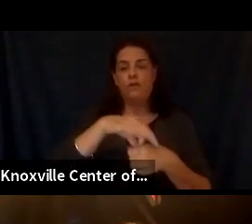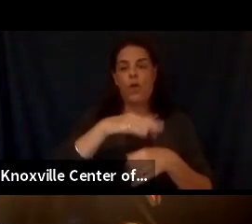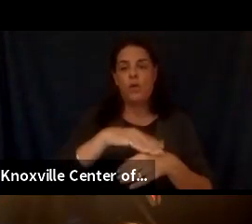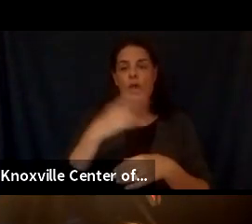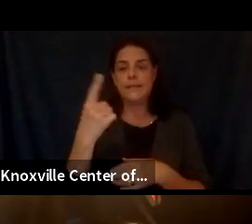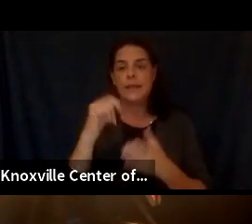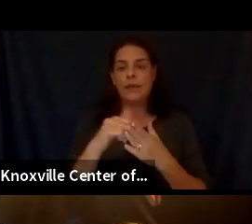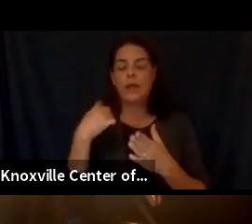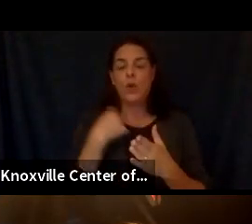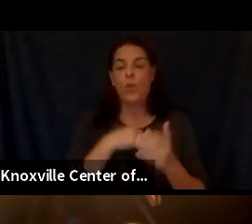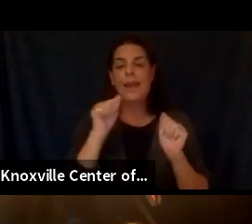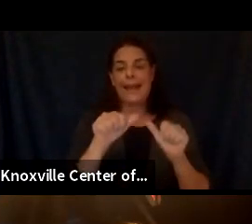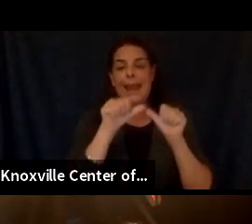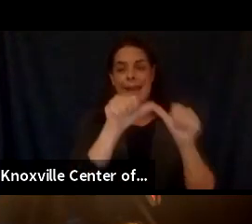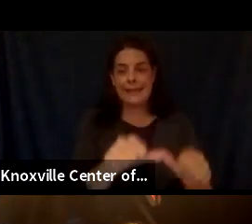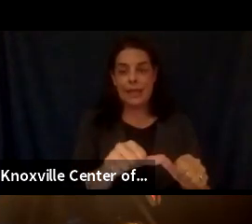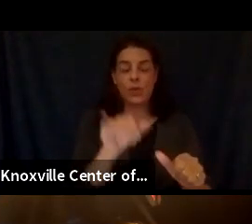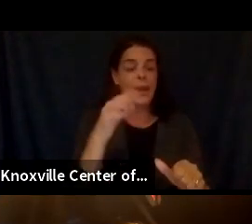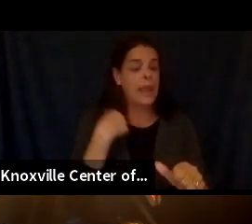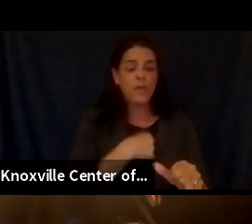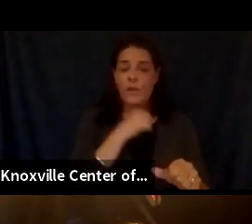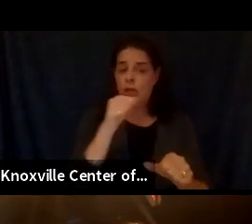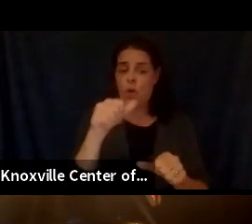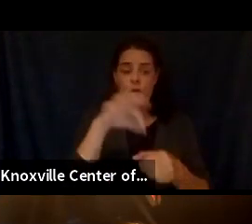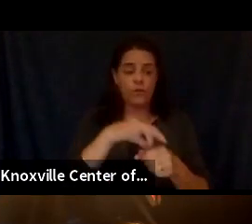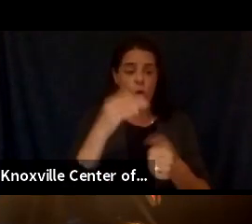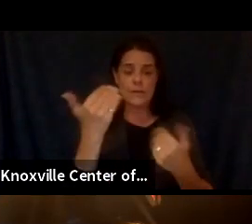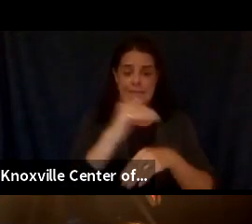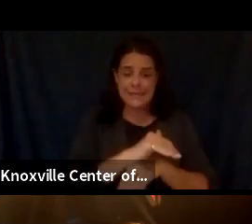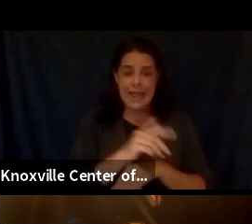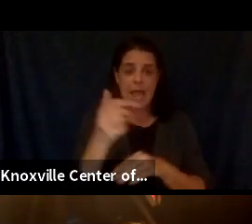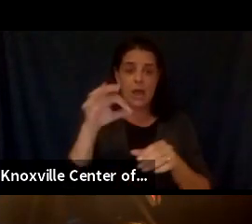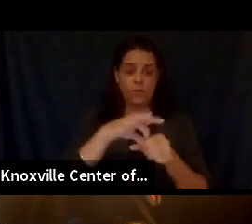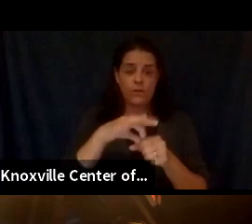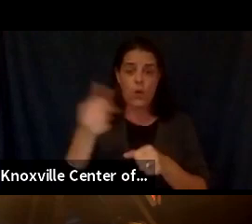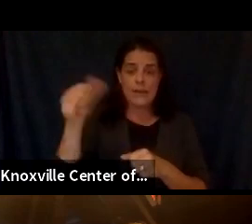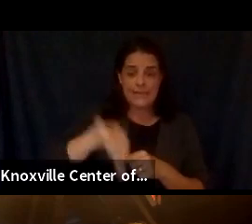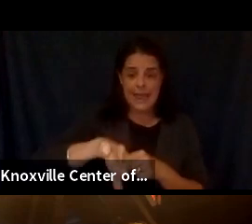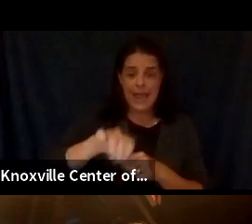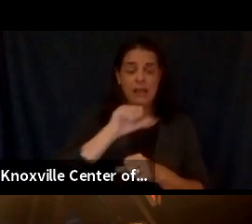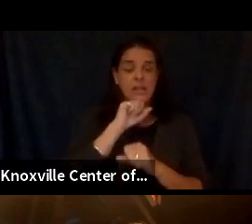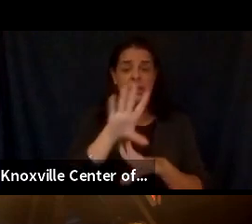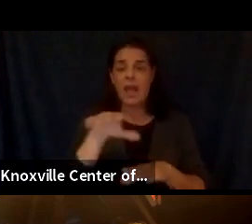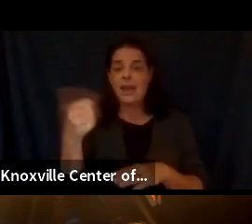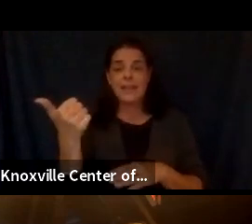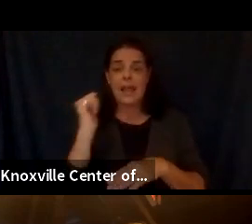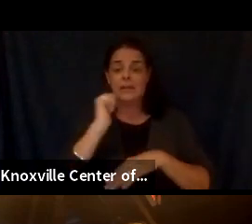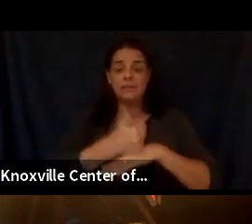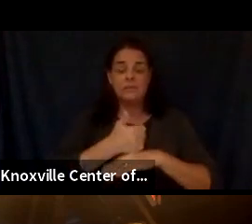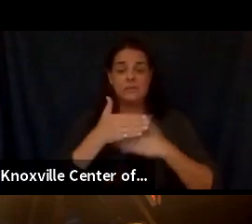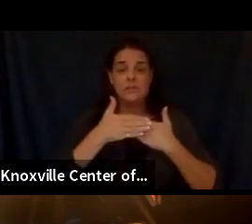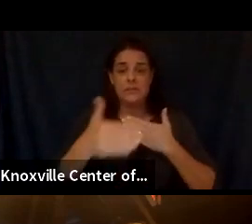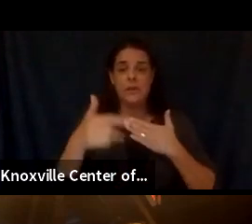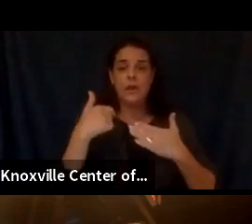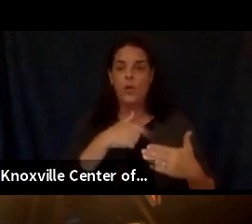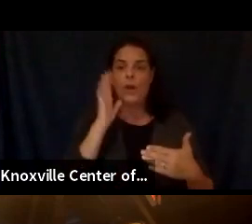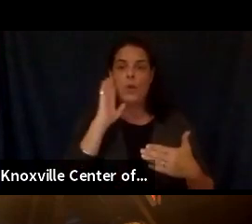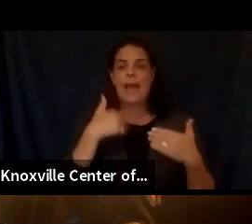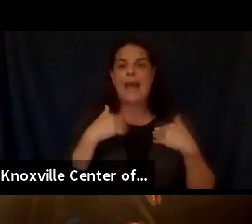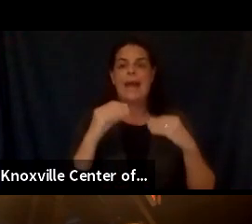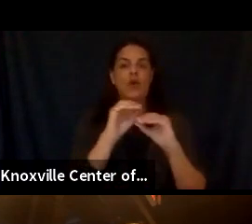that we could then continue? If we don't vote tonight on this, we vote this down and nothing else is put forward, we will have